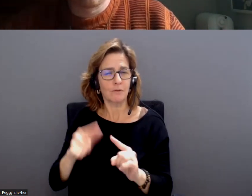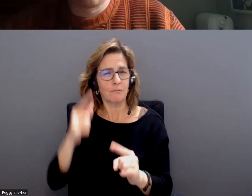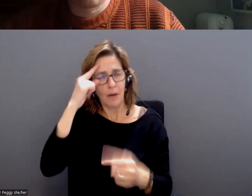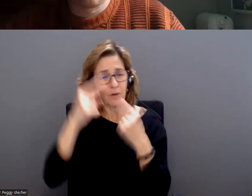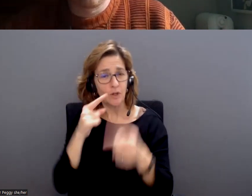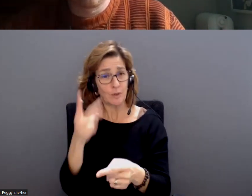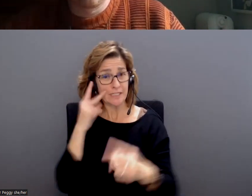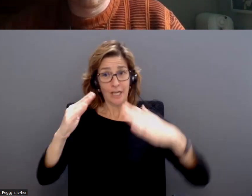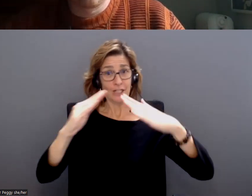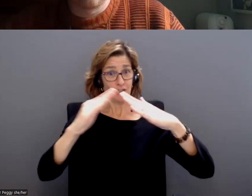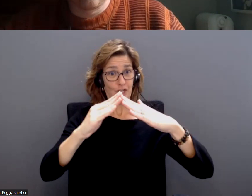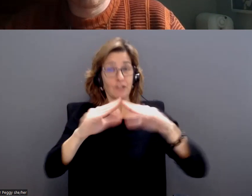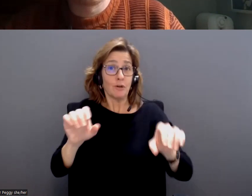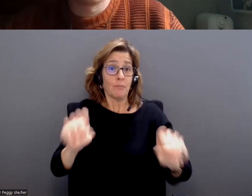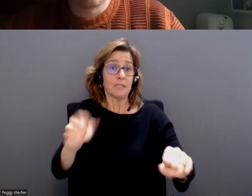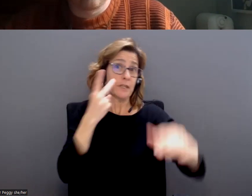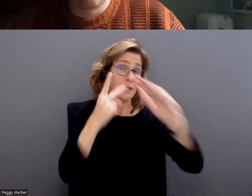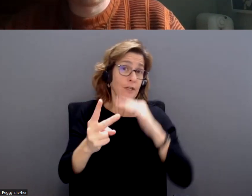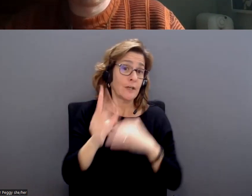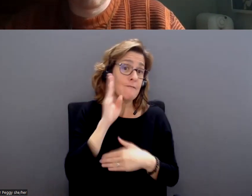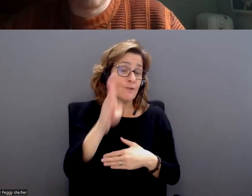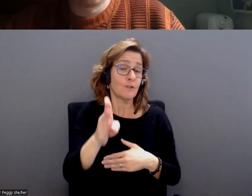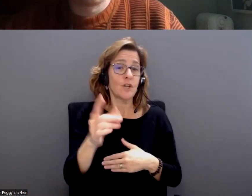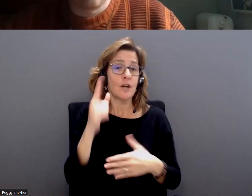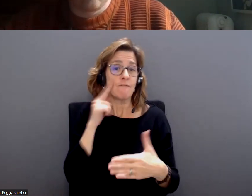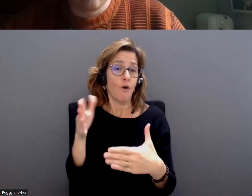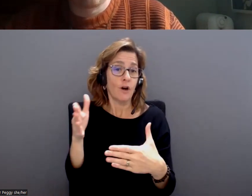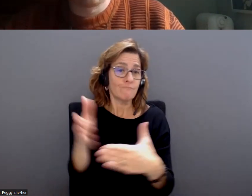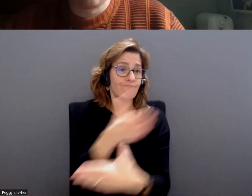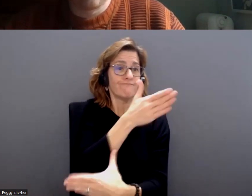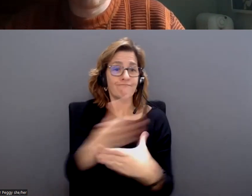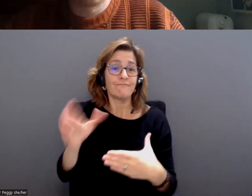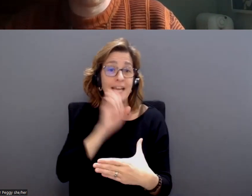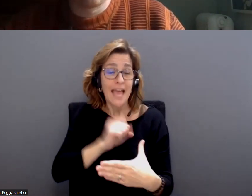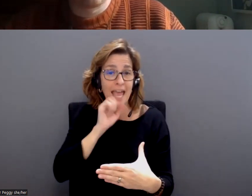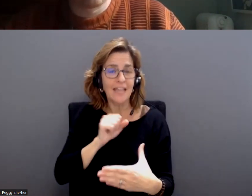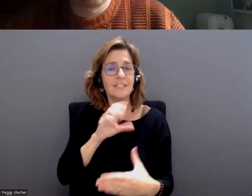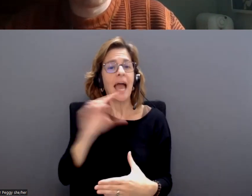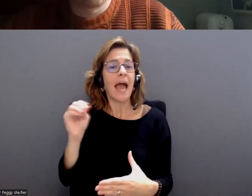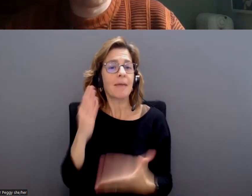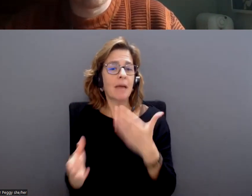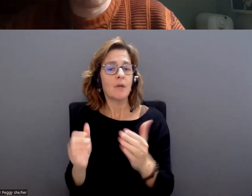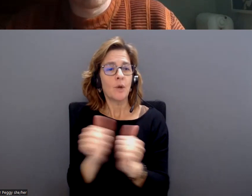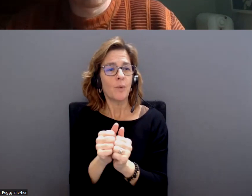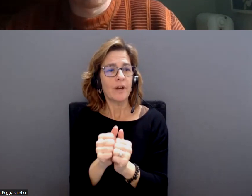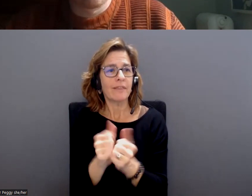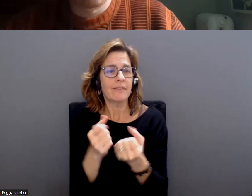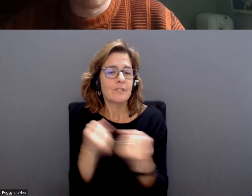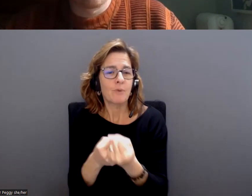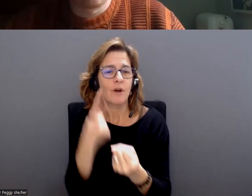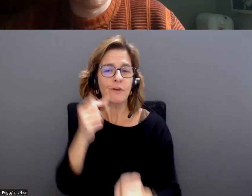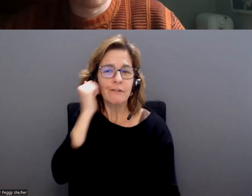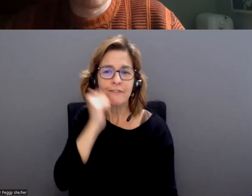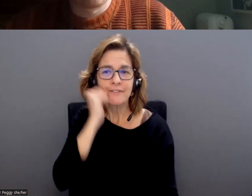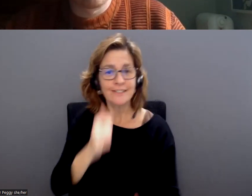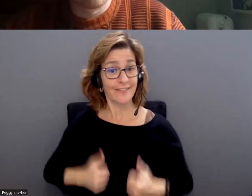sort of skilled support for activities of daily living? If either one of you or both of you want to take on this challenging question, go